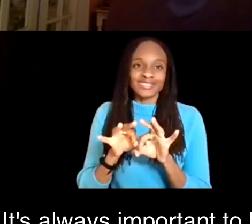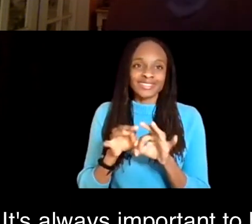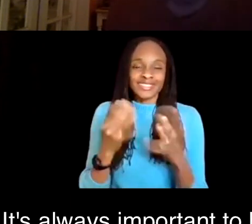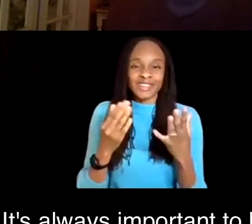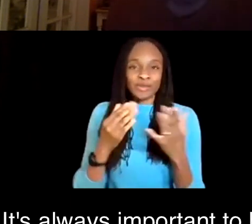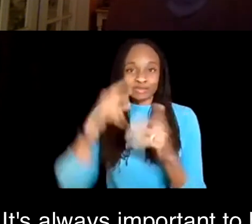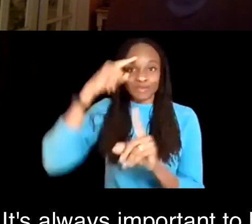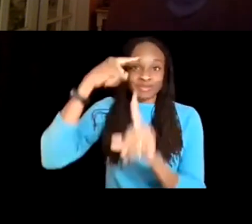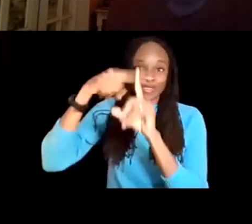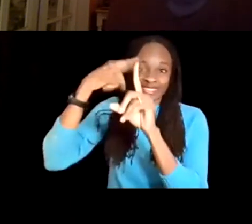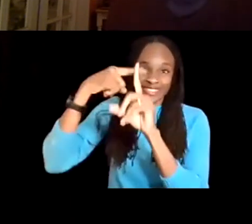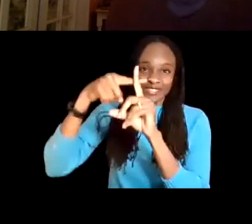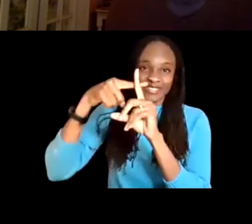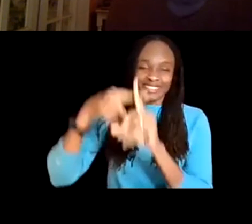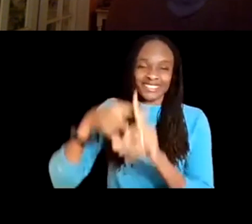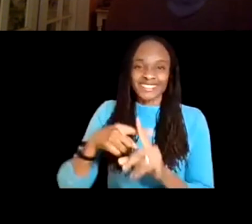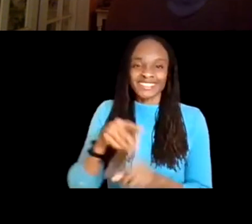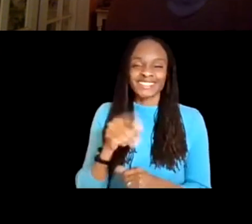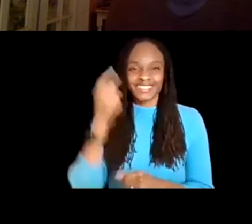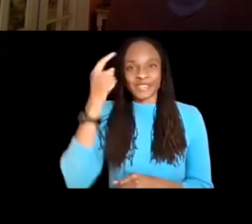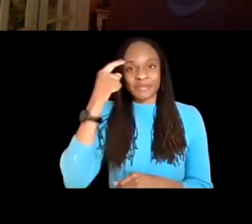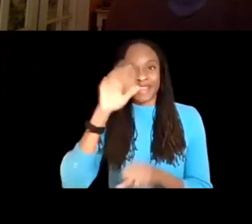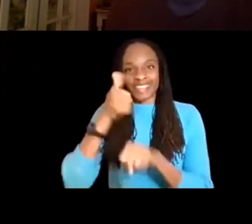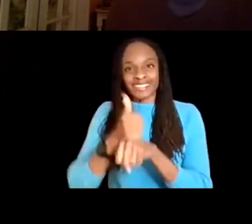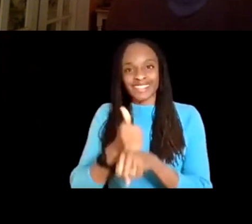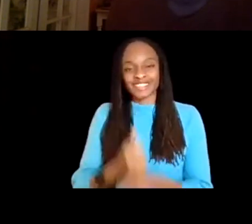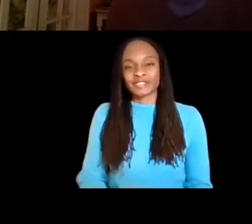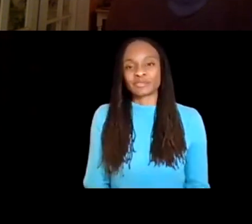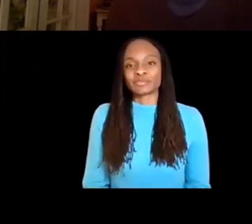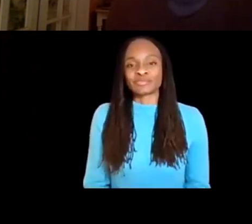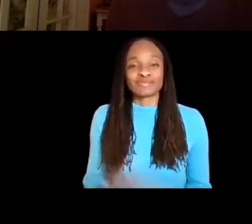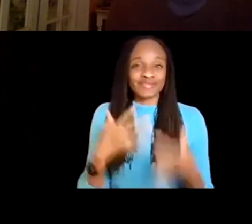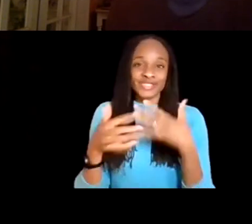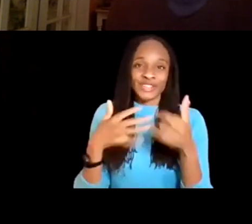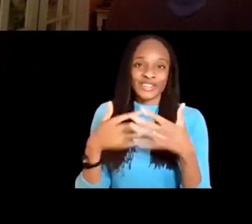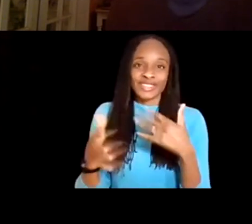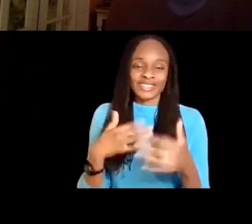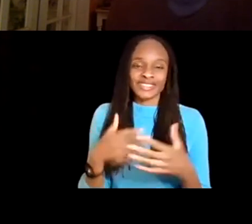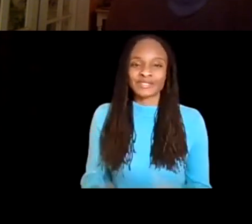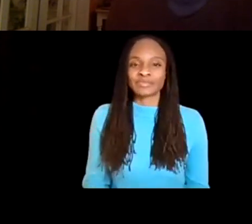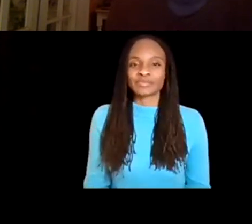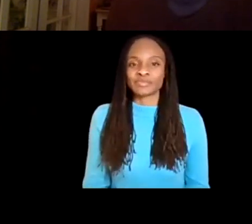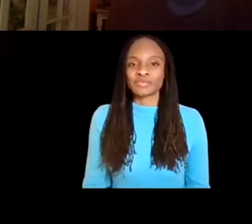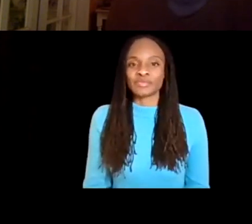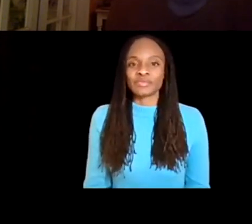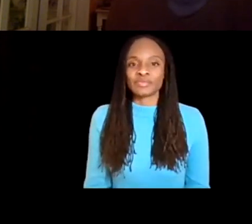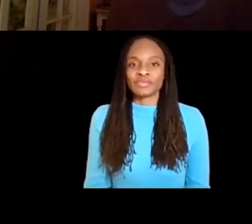positive mindset. Yeah. Regardless.